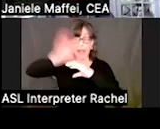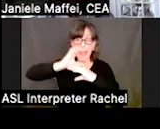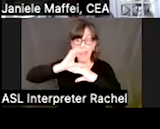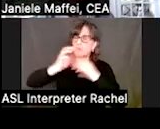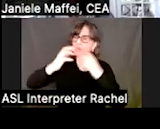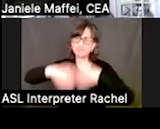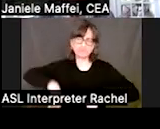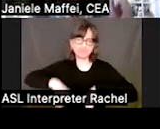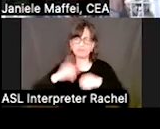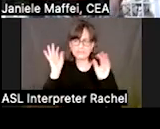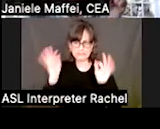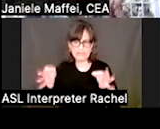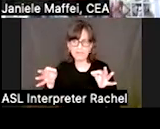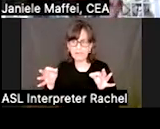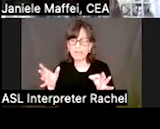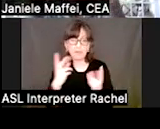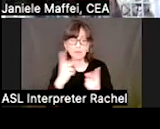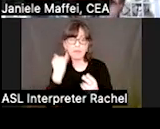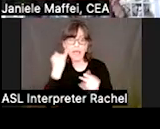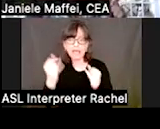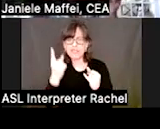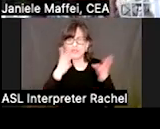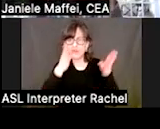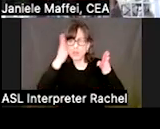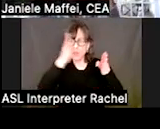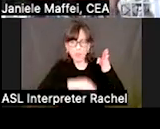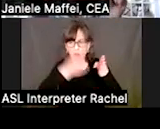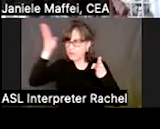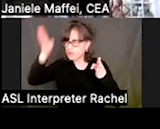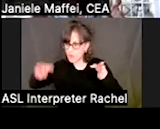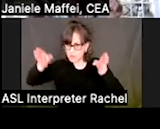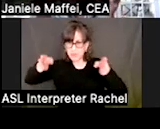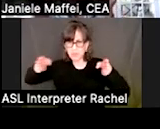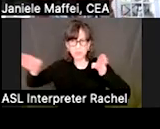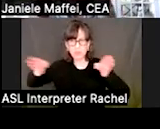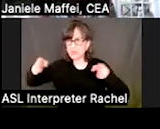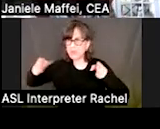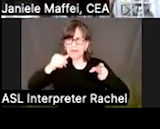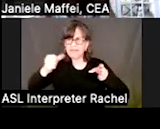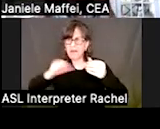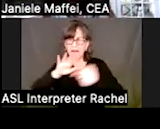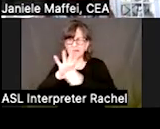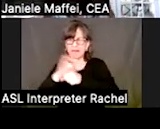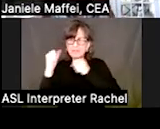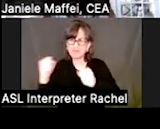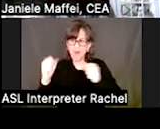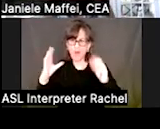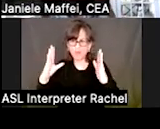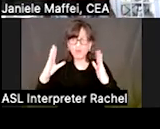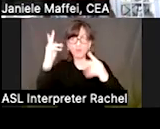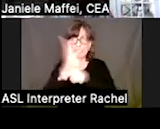all the way. The idea here is those two spindly walls either side of the garage door just don't have the stiffness or strength to hold